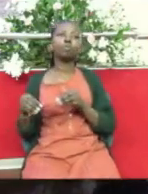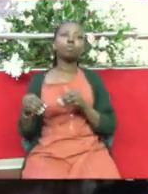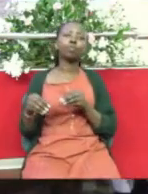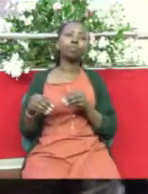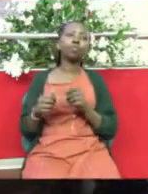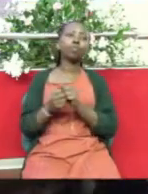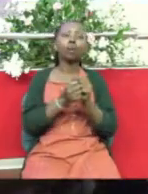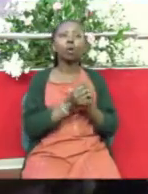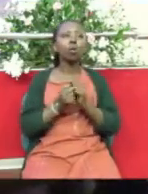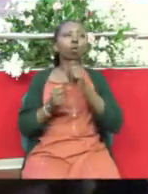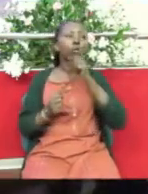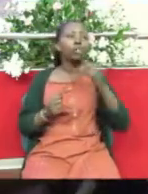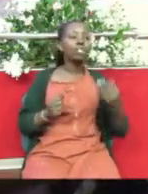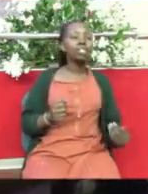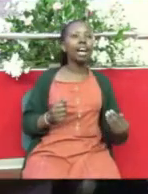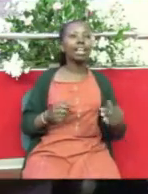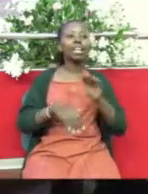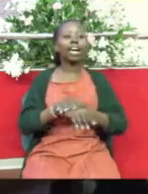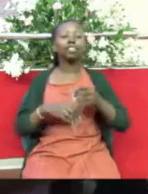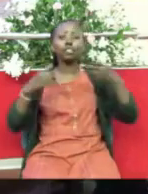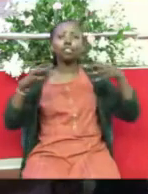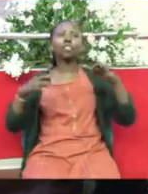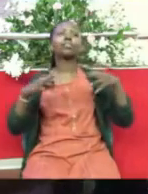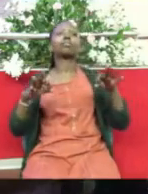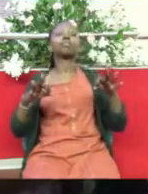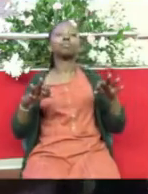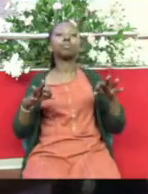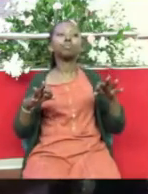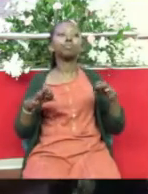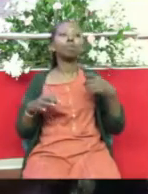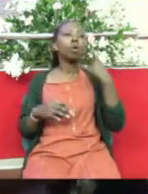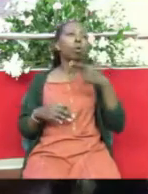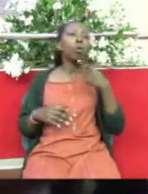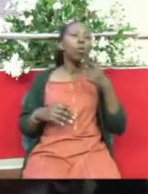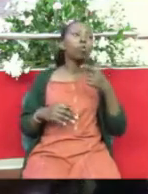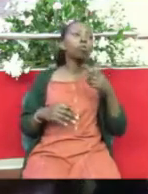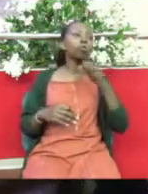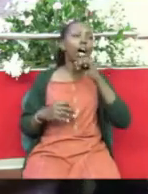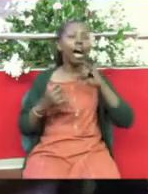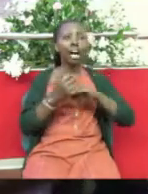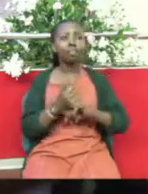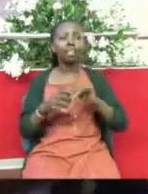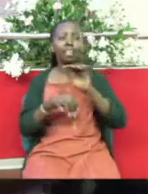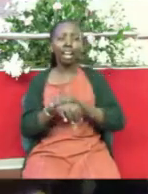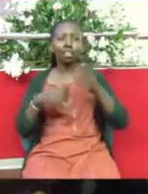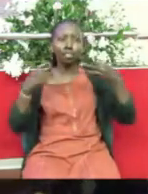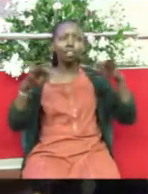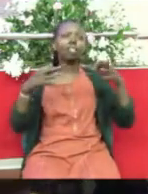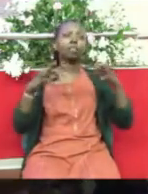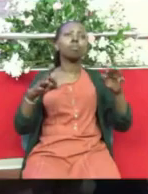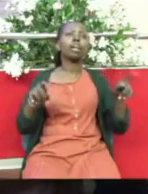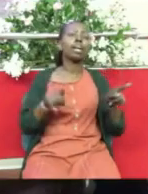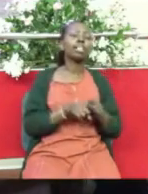with the son having received freedom, with the husband having received freedom and a release